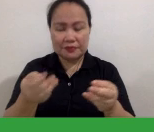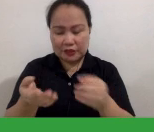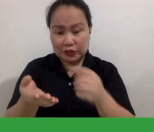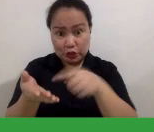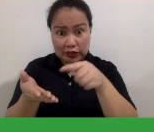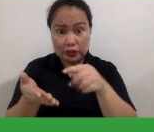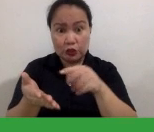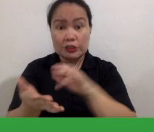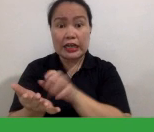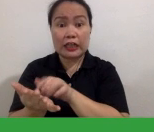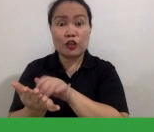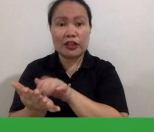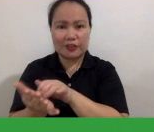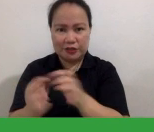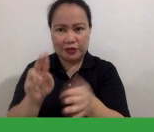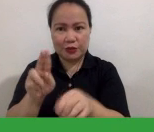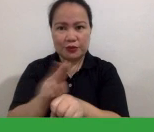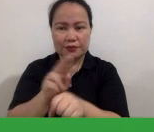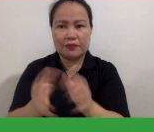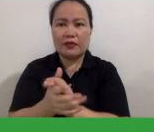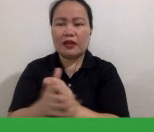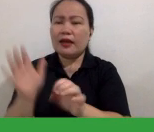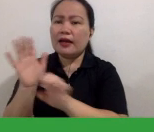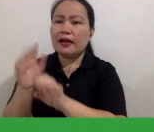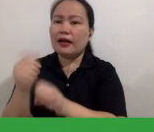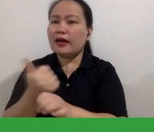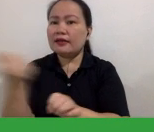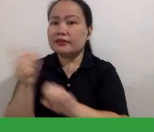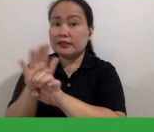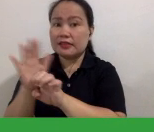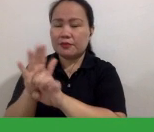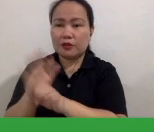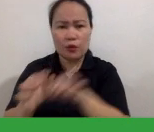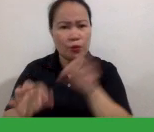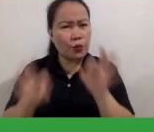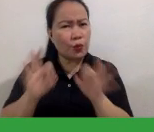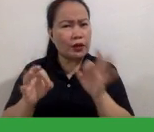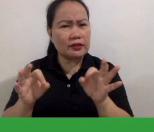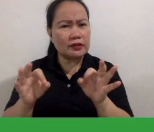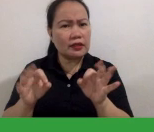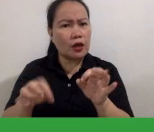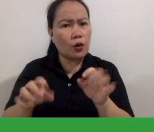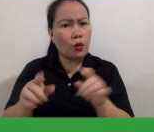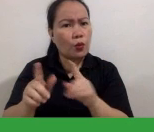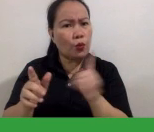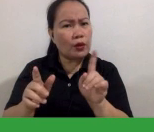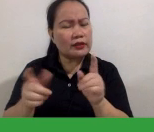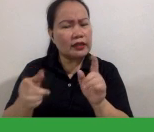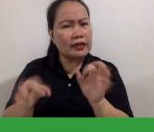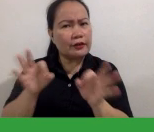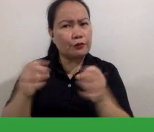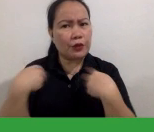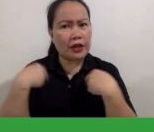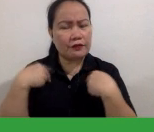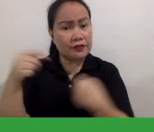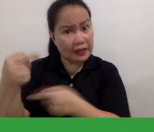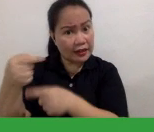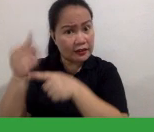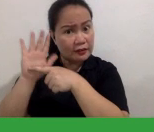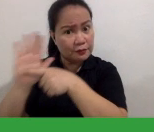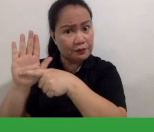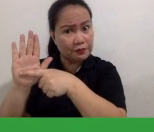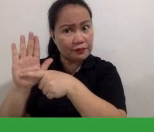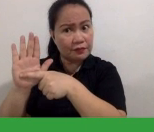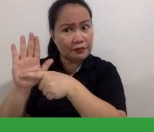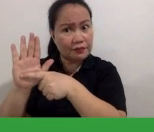Okay, you may check it using calculator. So, para ma-check nyo kung tama ang sagot. And then, another example. What if